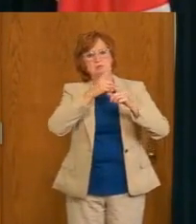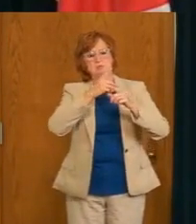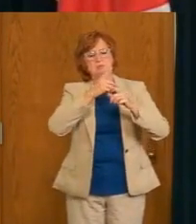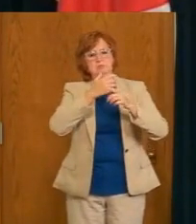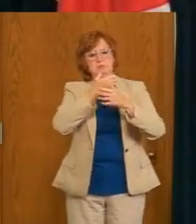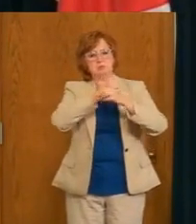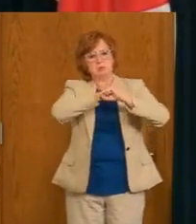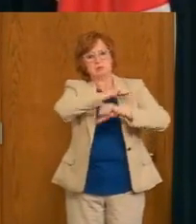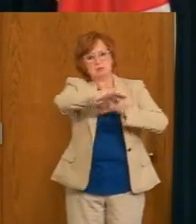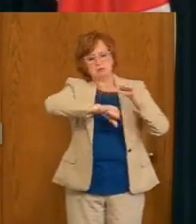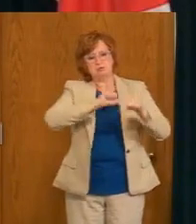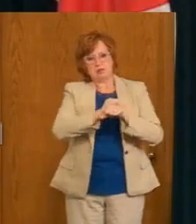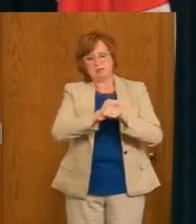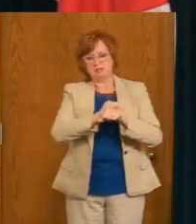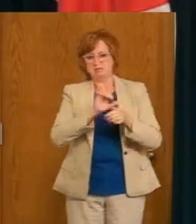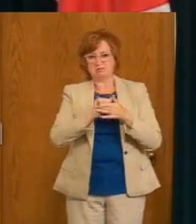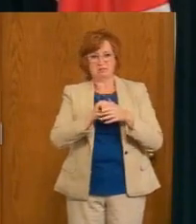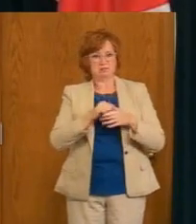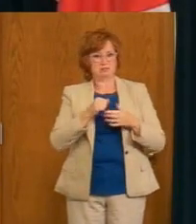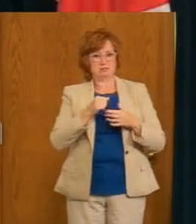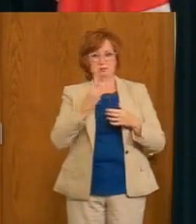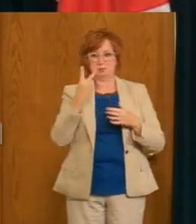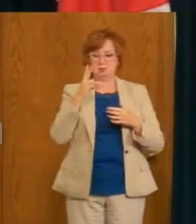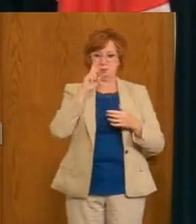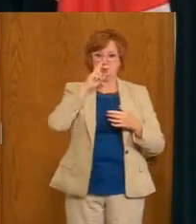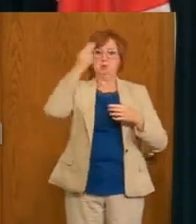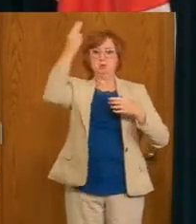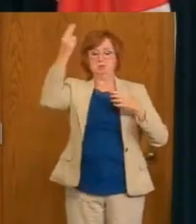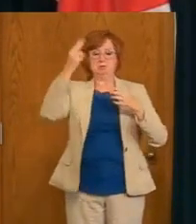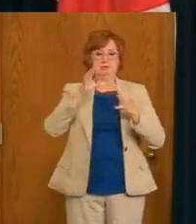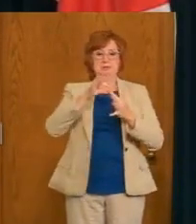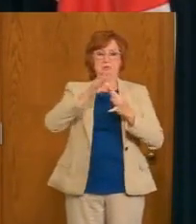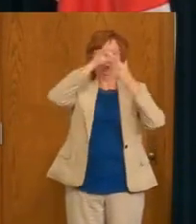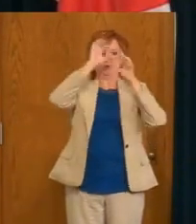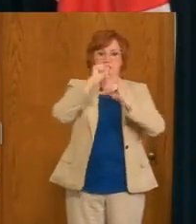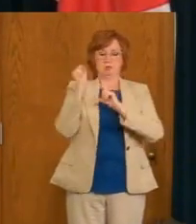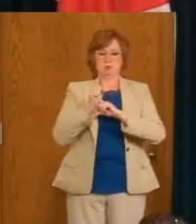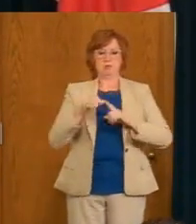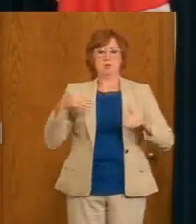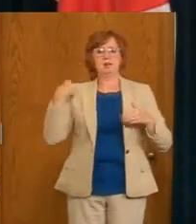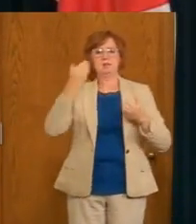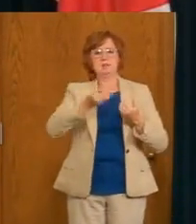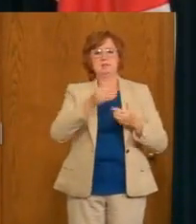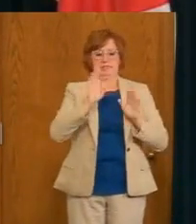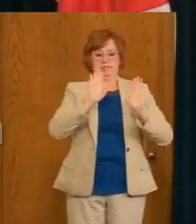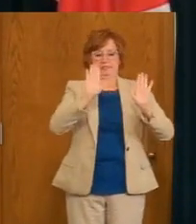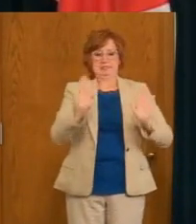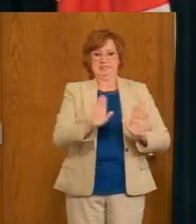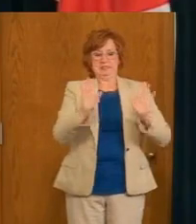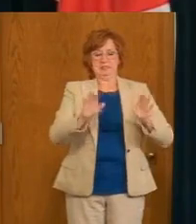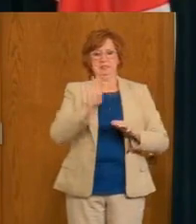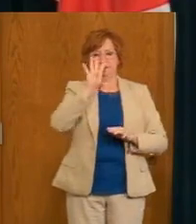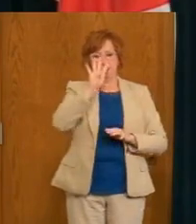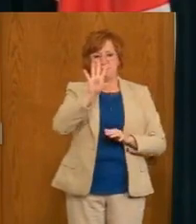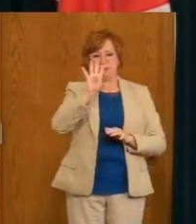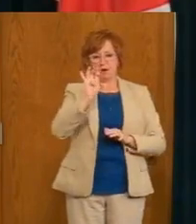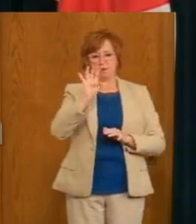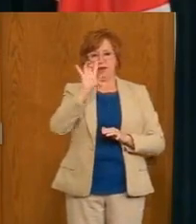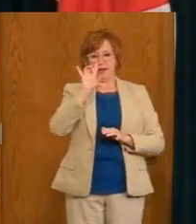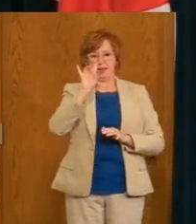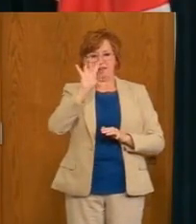very safe and effective vaccines, this Sunday, after 485 days of public health orders and restrictions being in